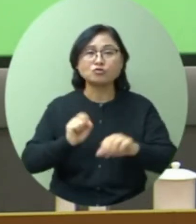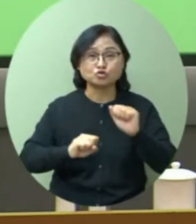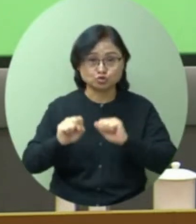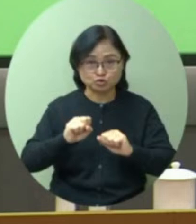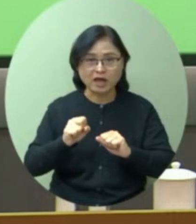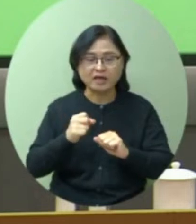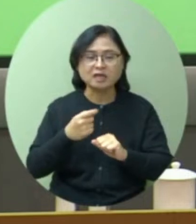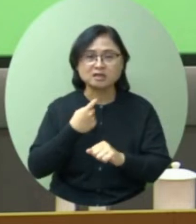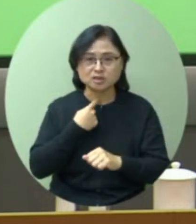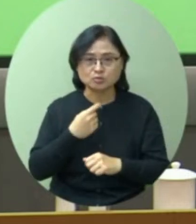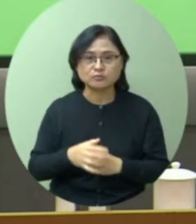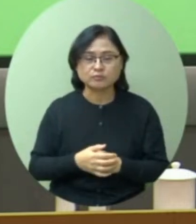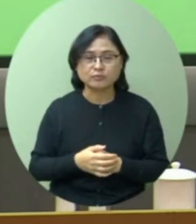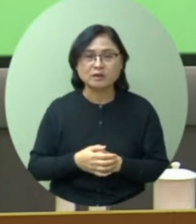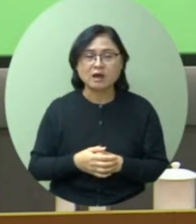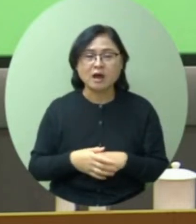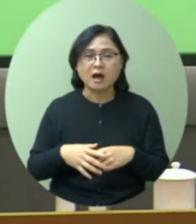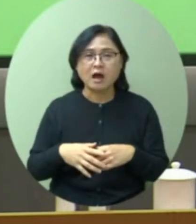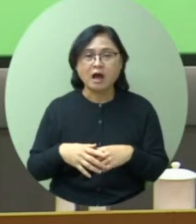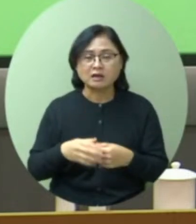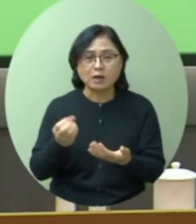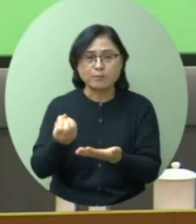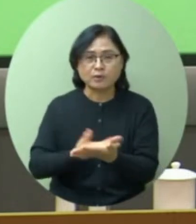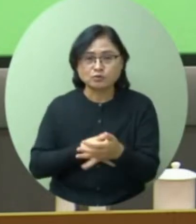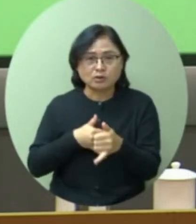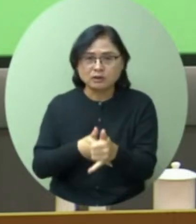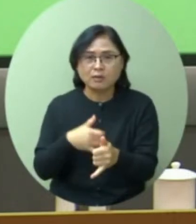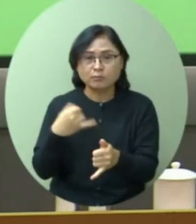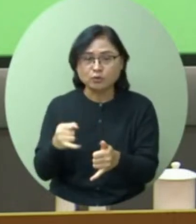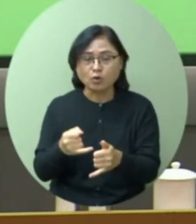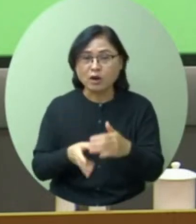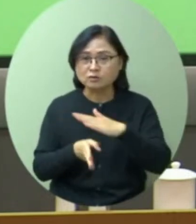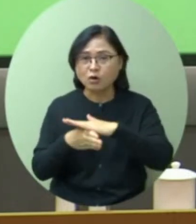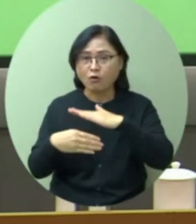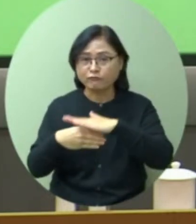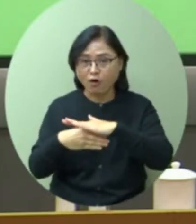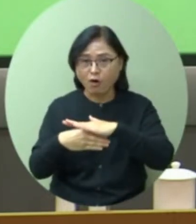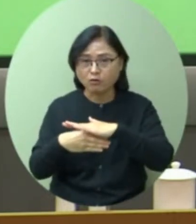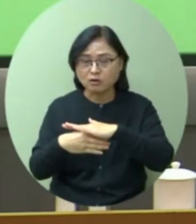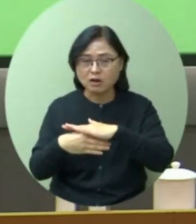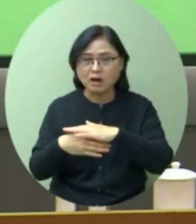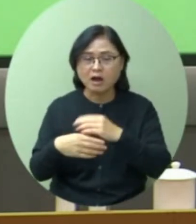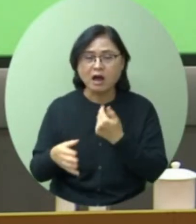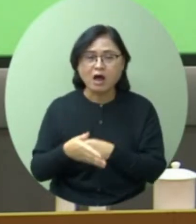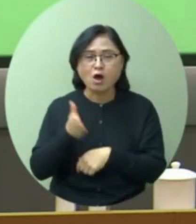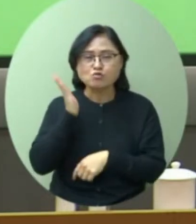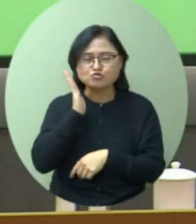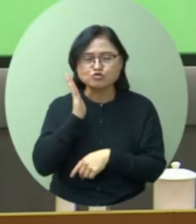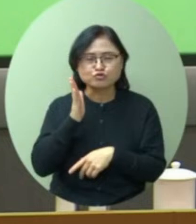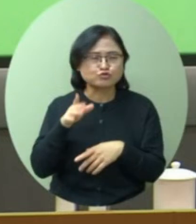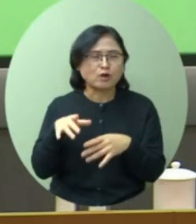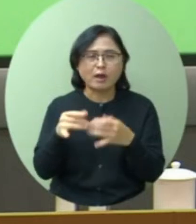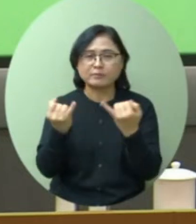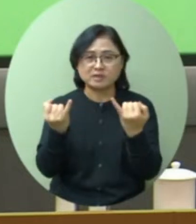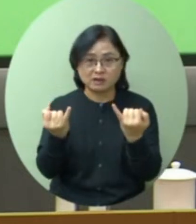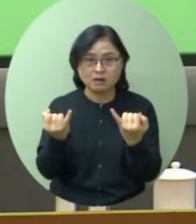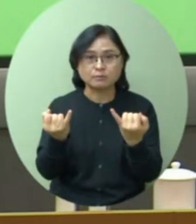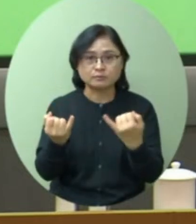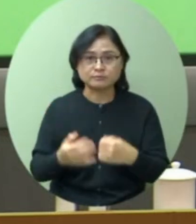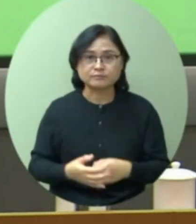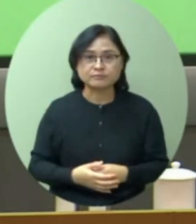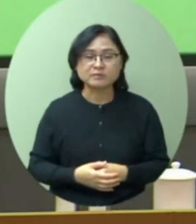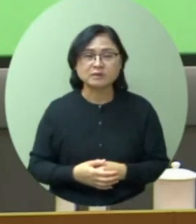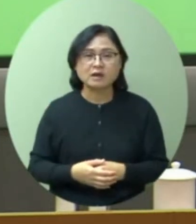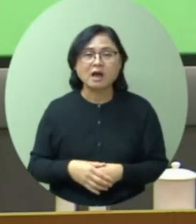standard for our households to live in. I think that is the intention. And we make this